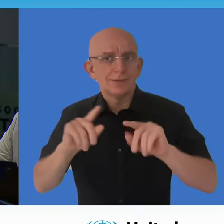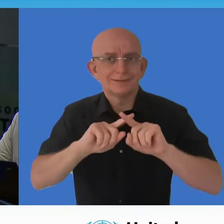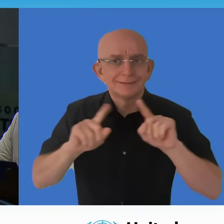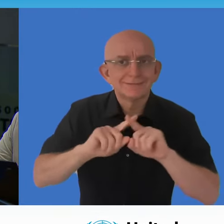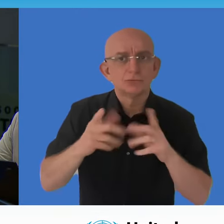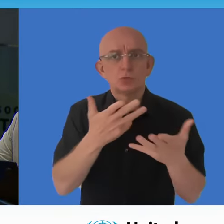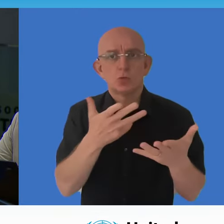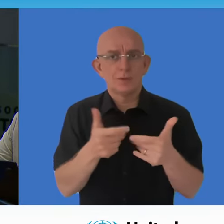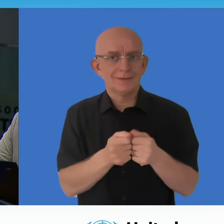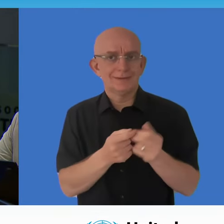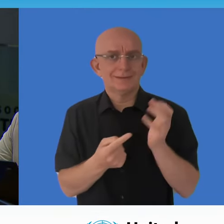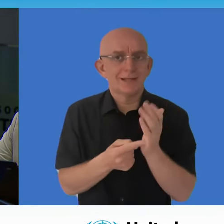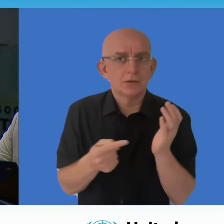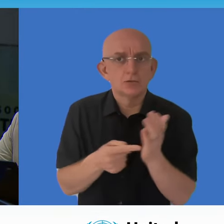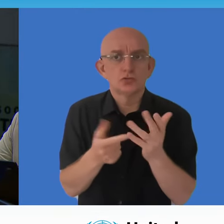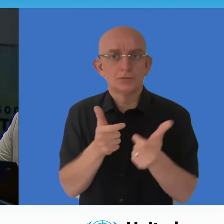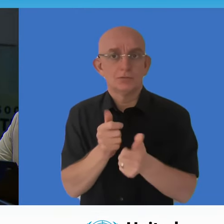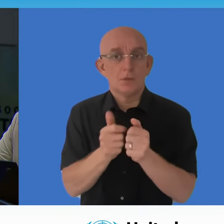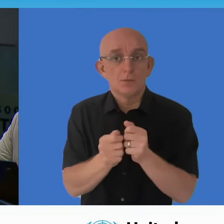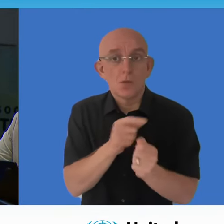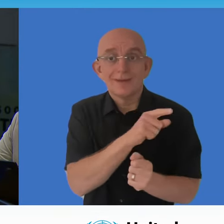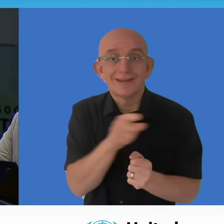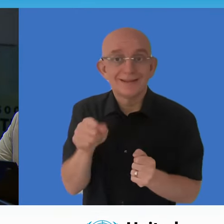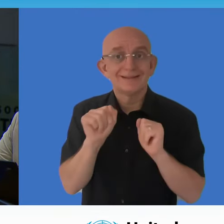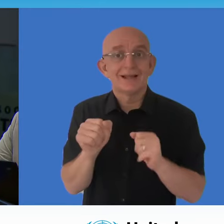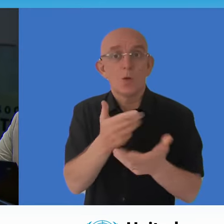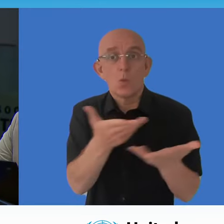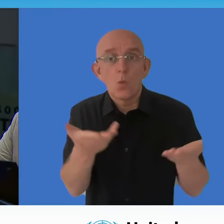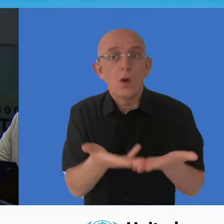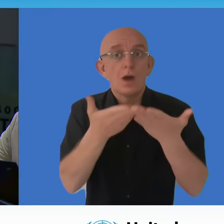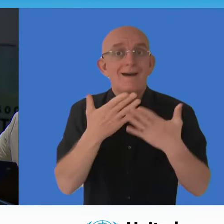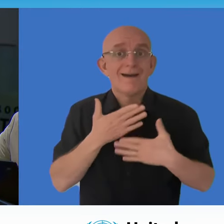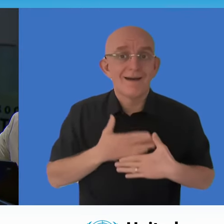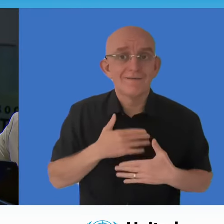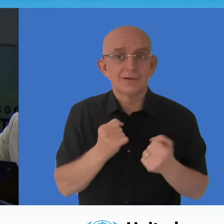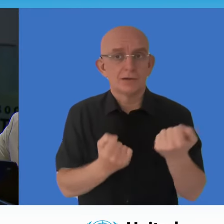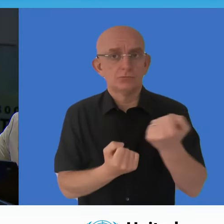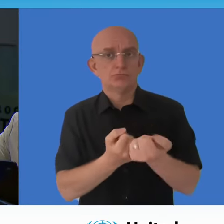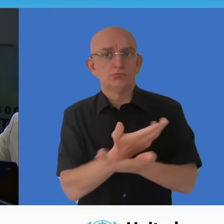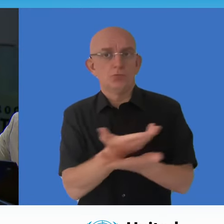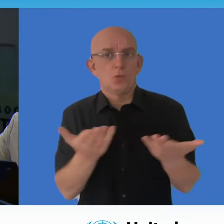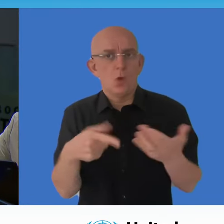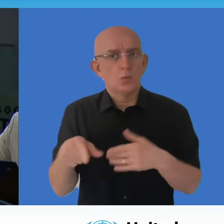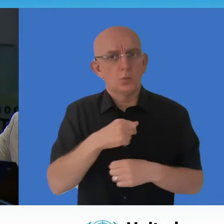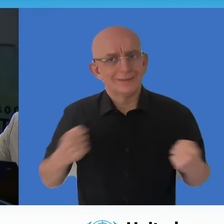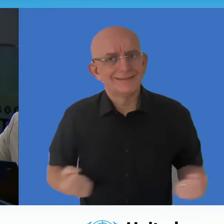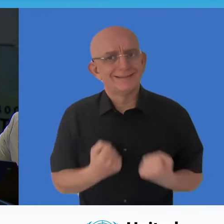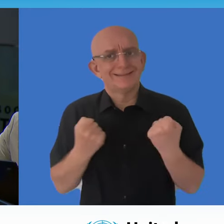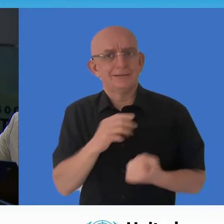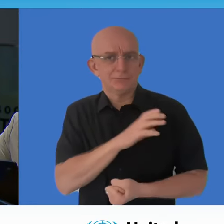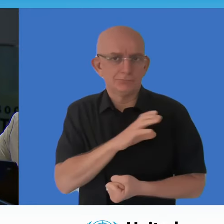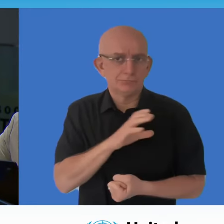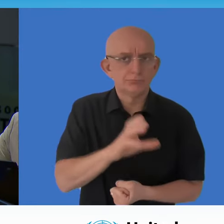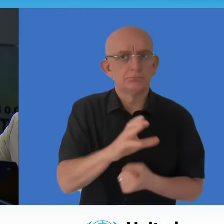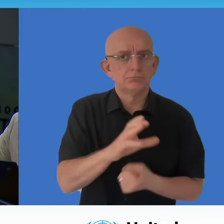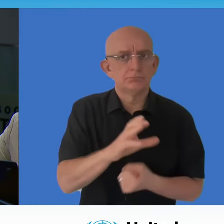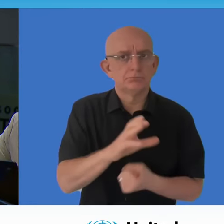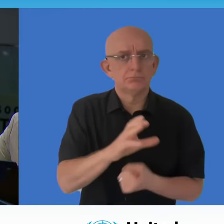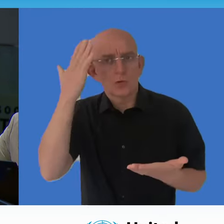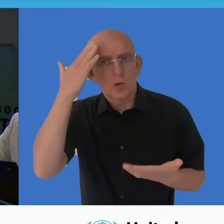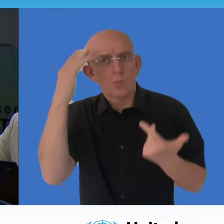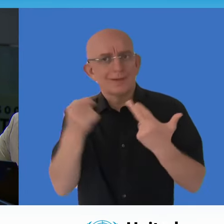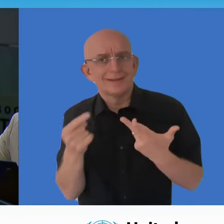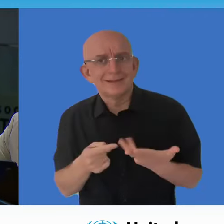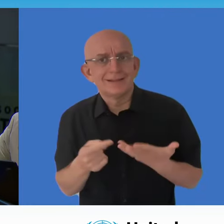at a larger scale. We strive to empower communities with skills and knowledge through education tailored for them. Moreover, by providing education